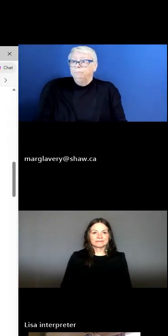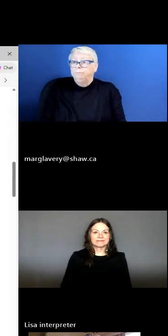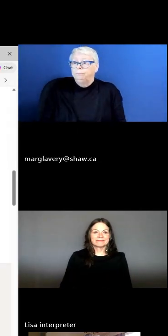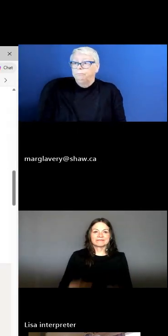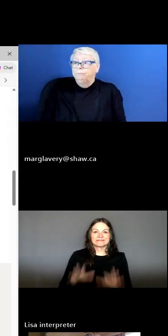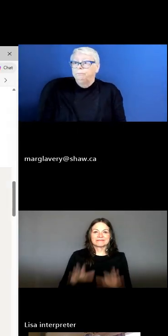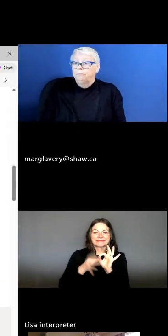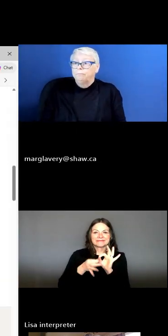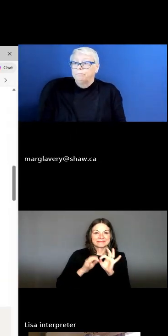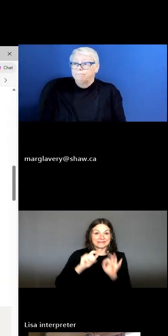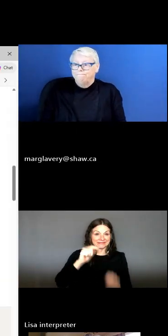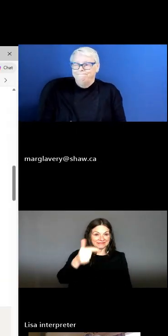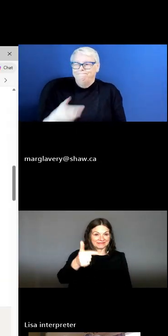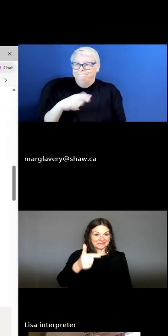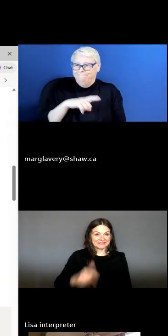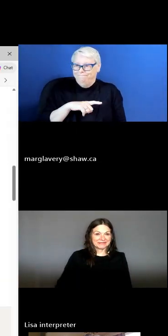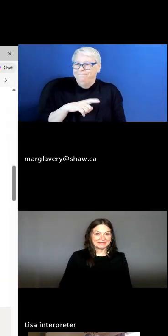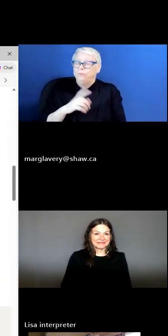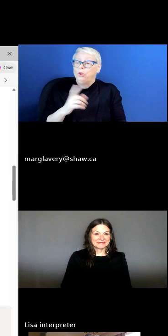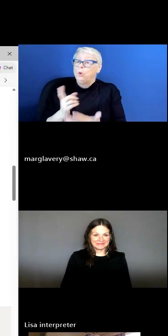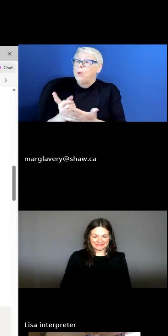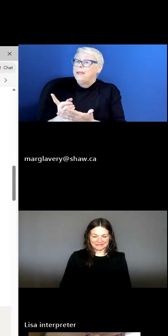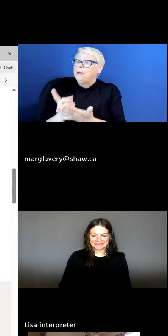We can review the questions again.